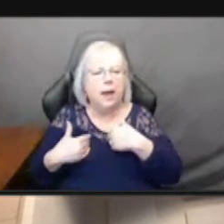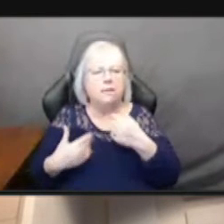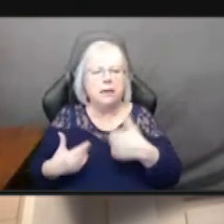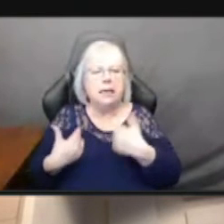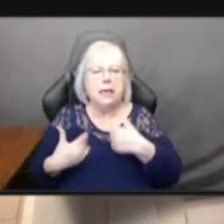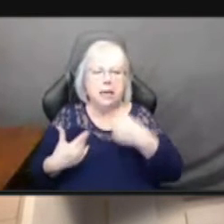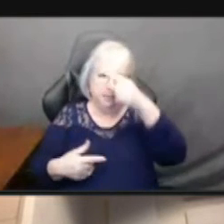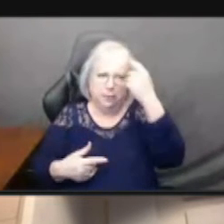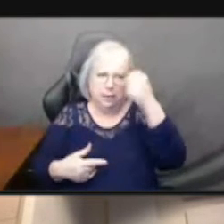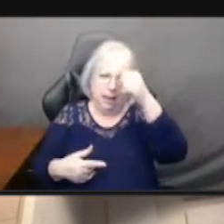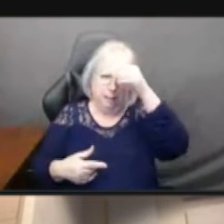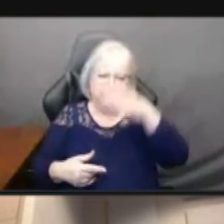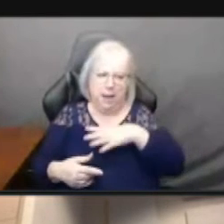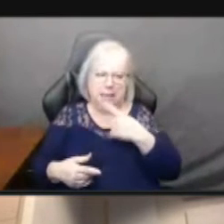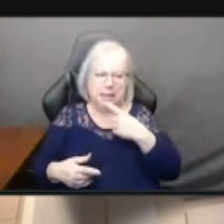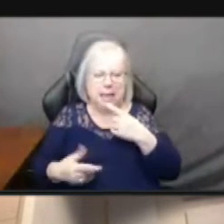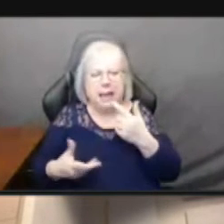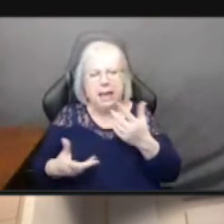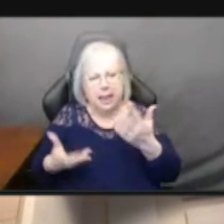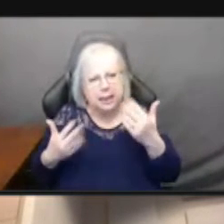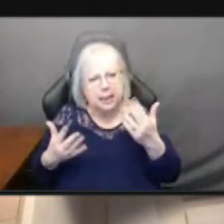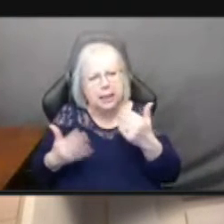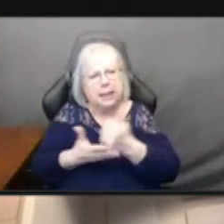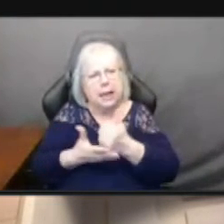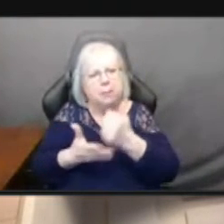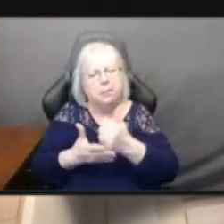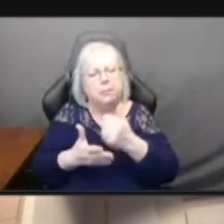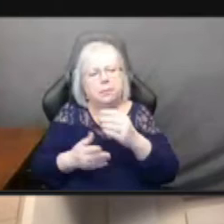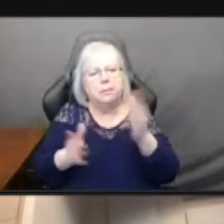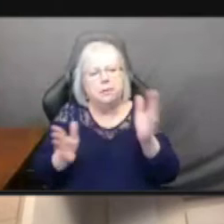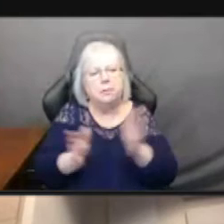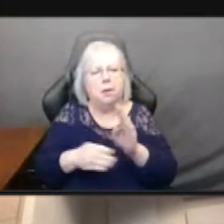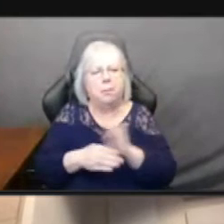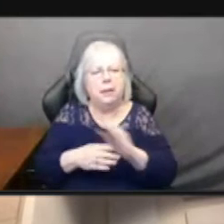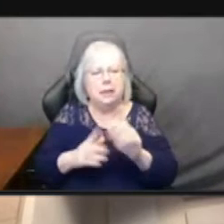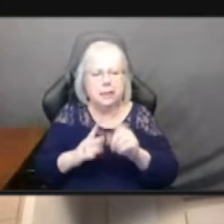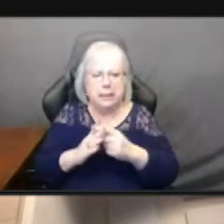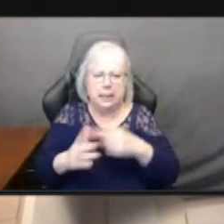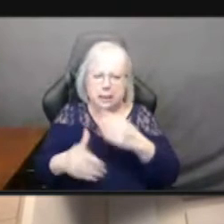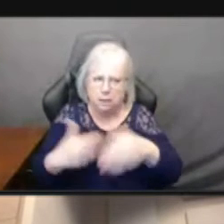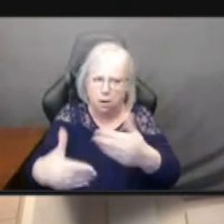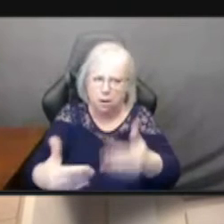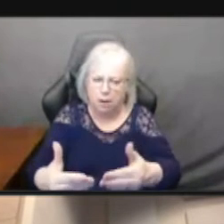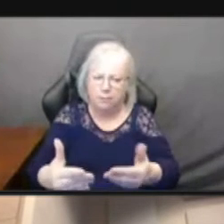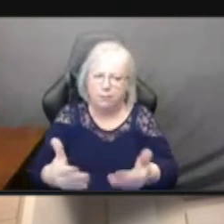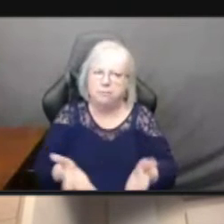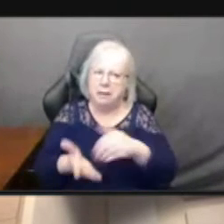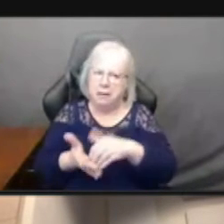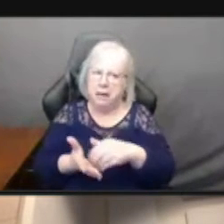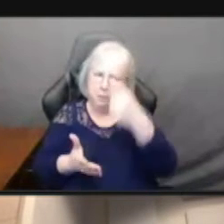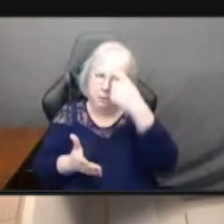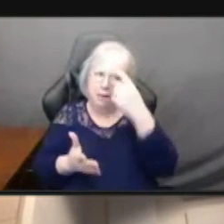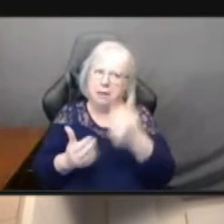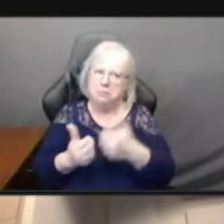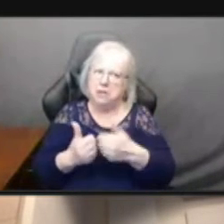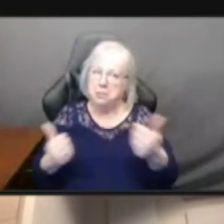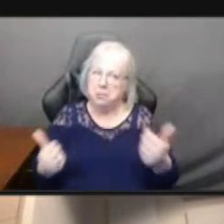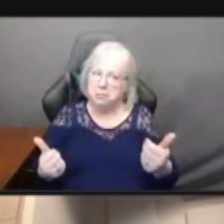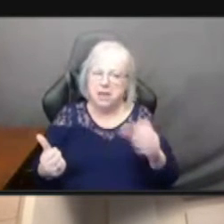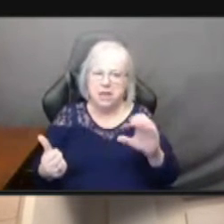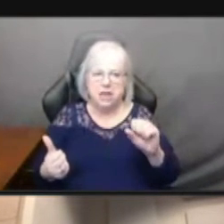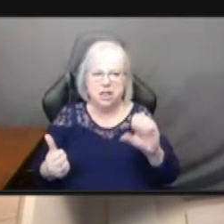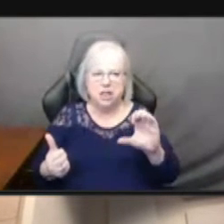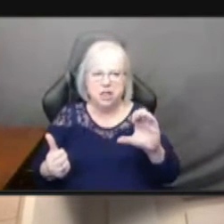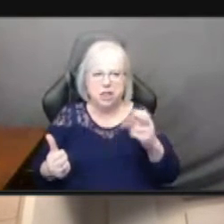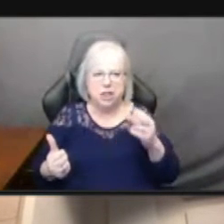there seems to be pushback, once again, we think schism in this city. And so I'm here to ask